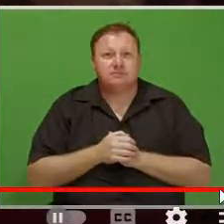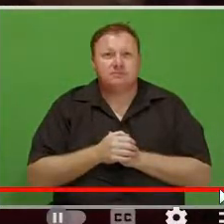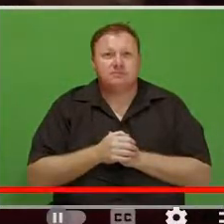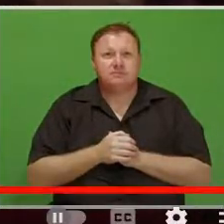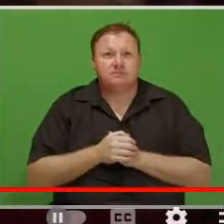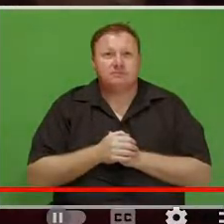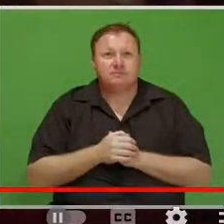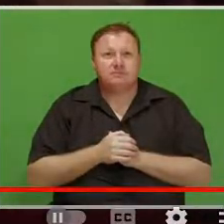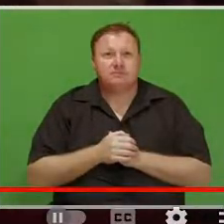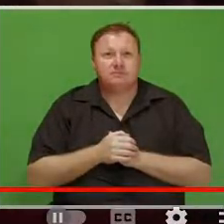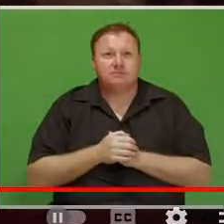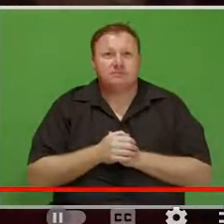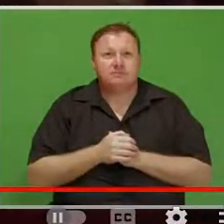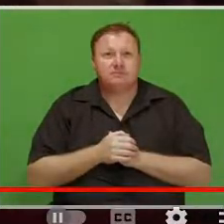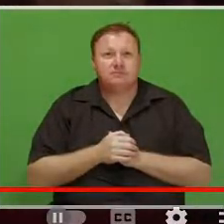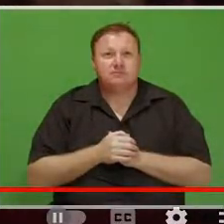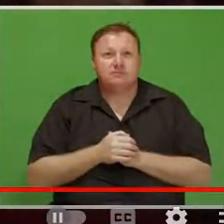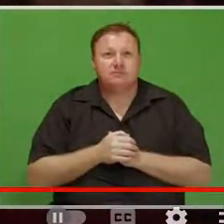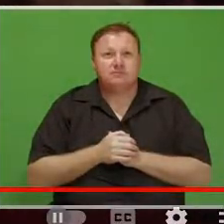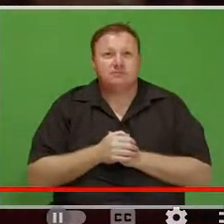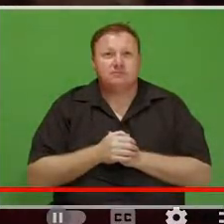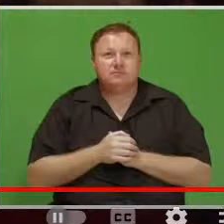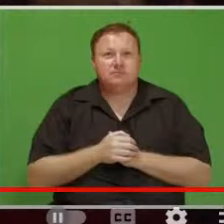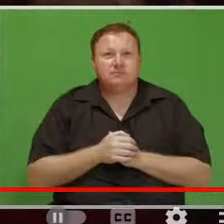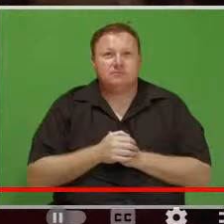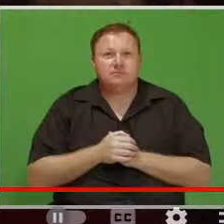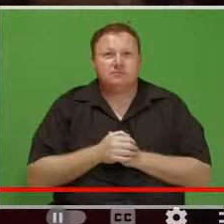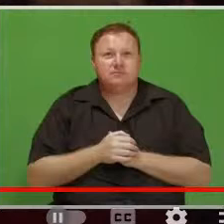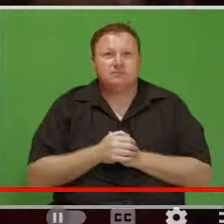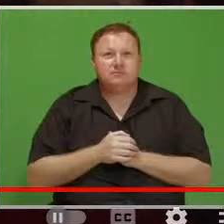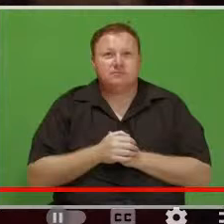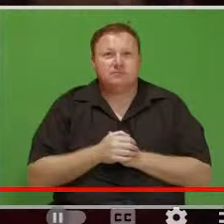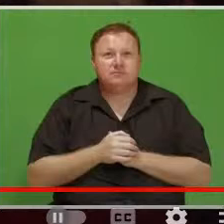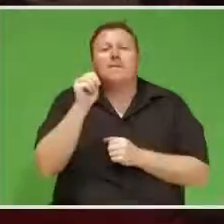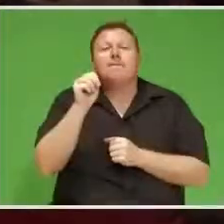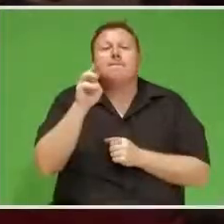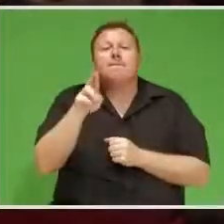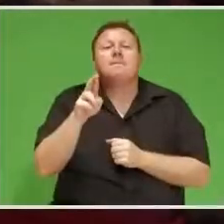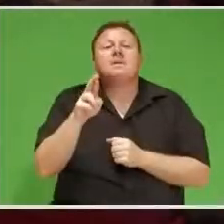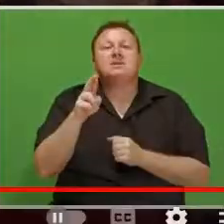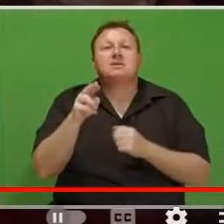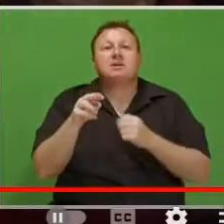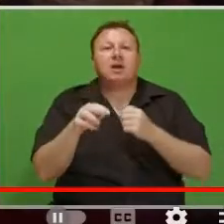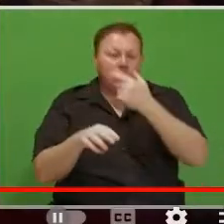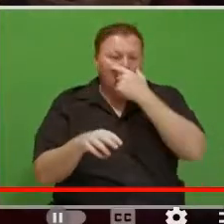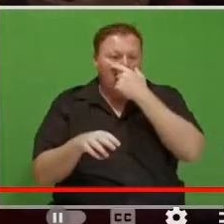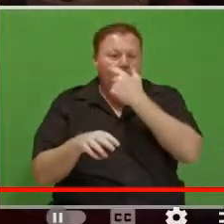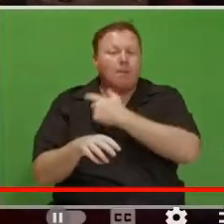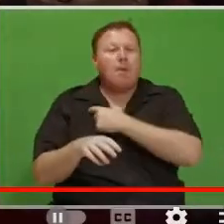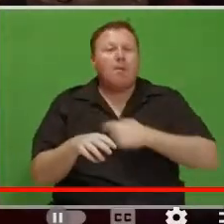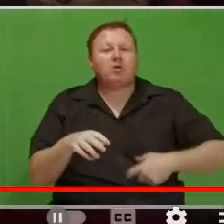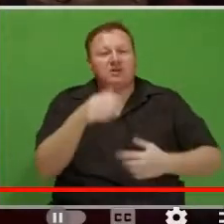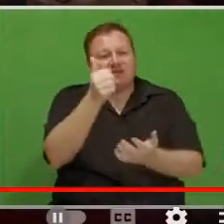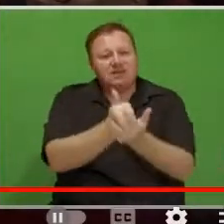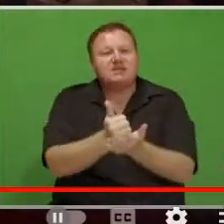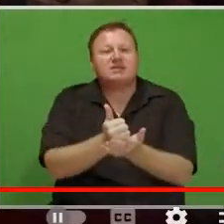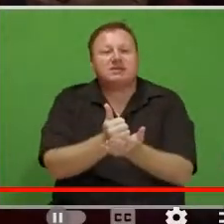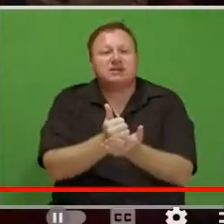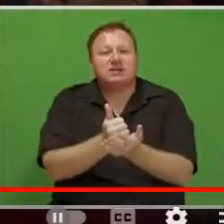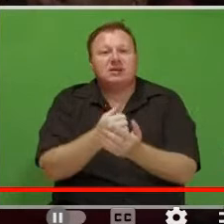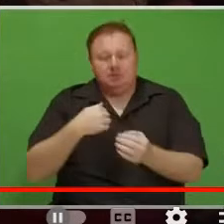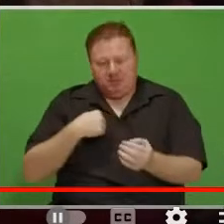You asked Mr. Ramaphosa to sit first. I'm standing. No, when a point of order is called,